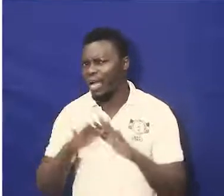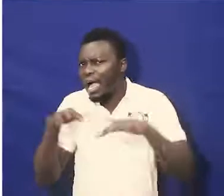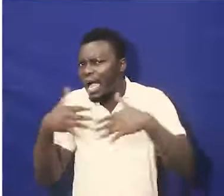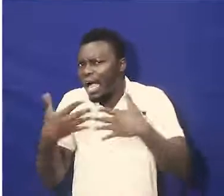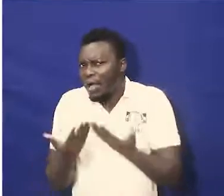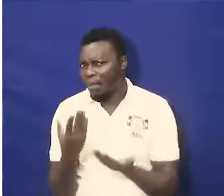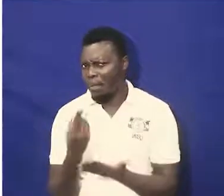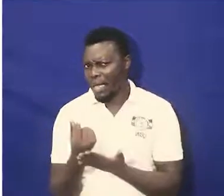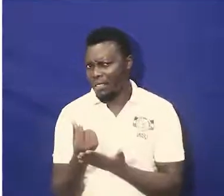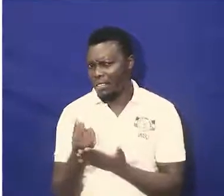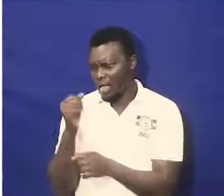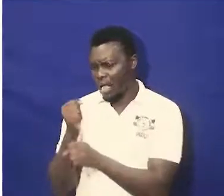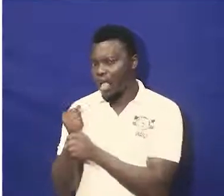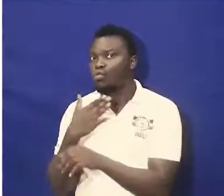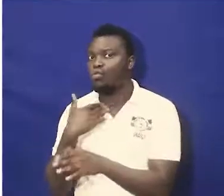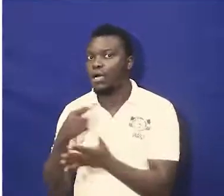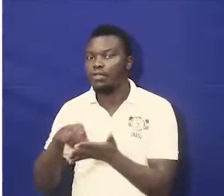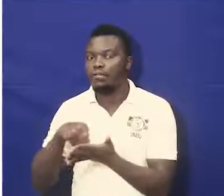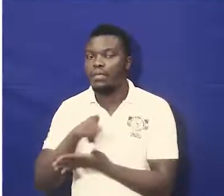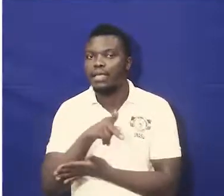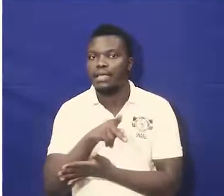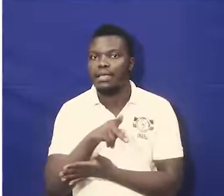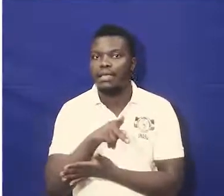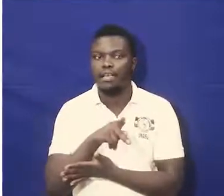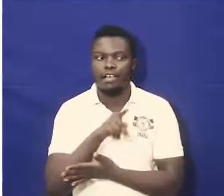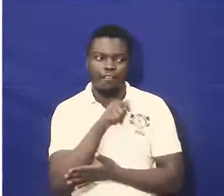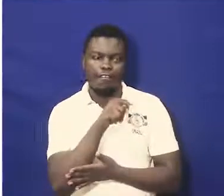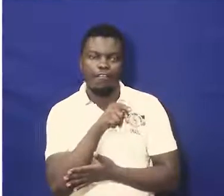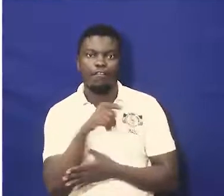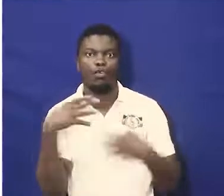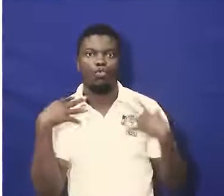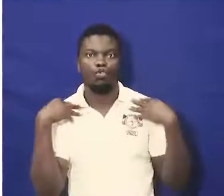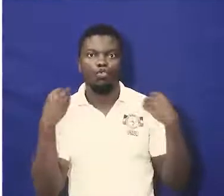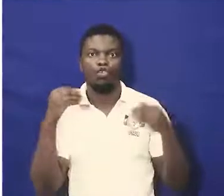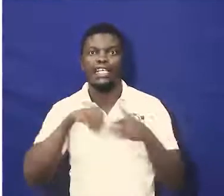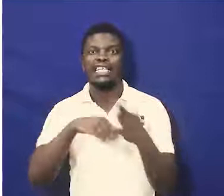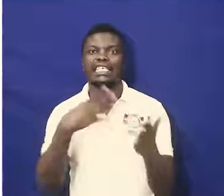does she need to pay for the dress in cash?